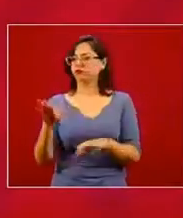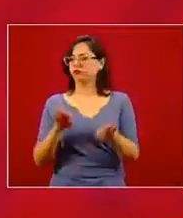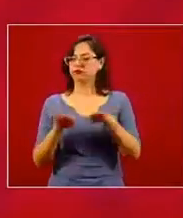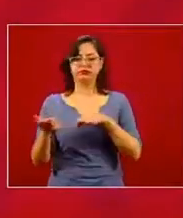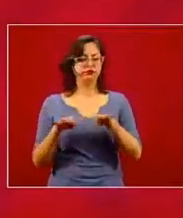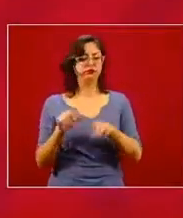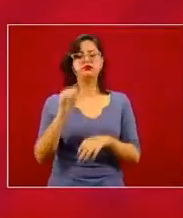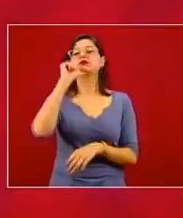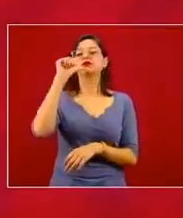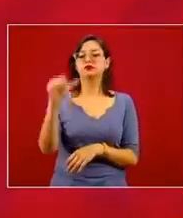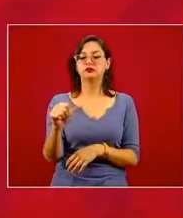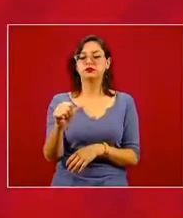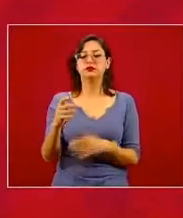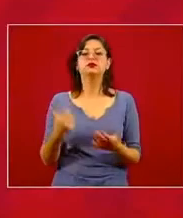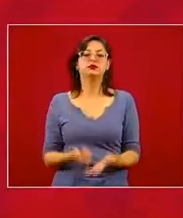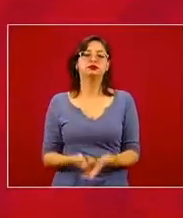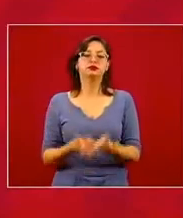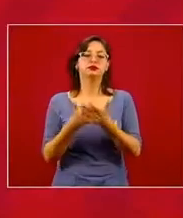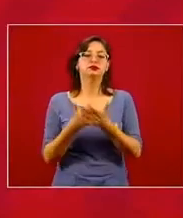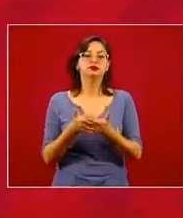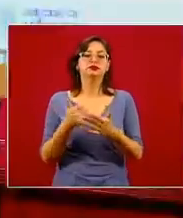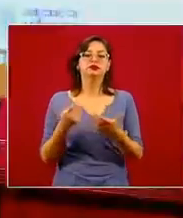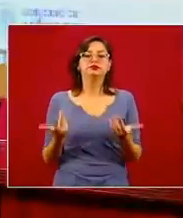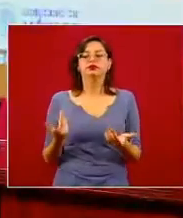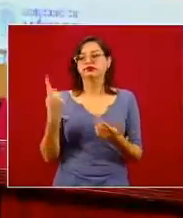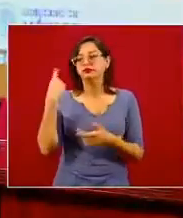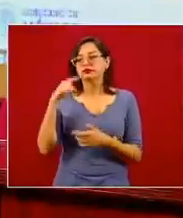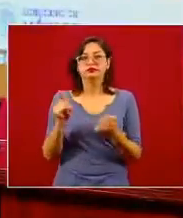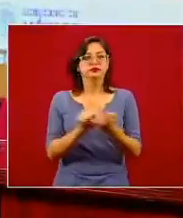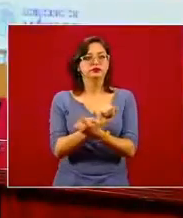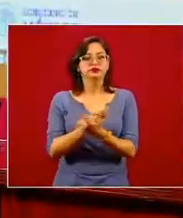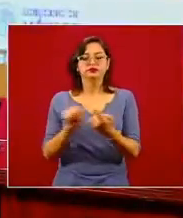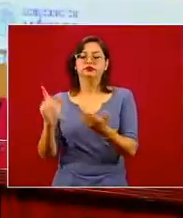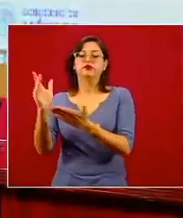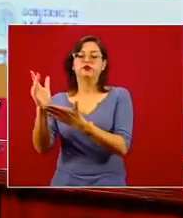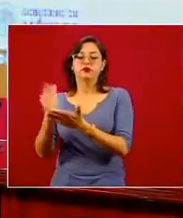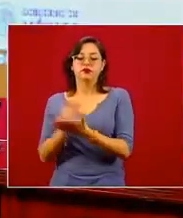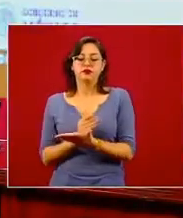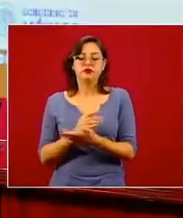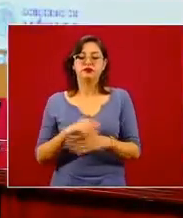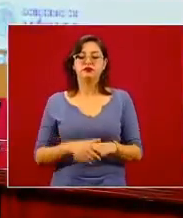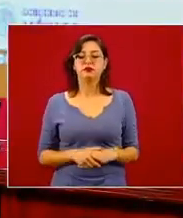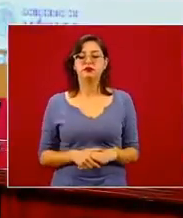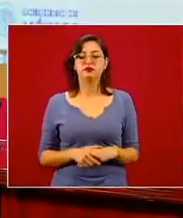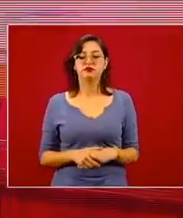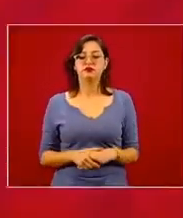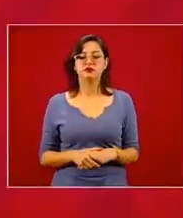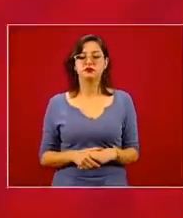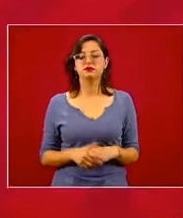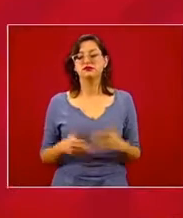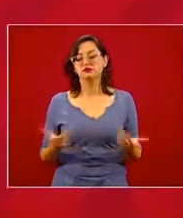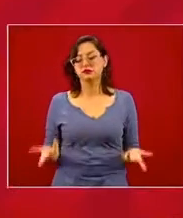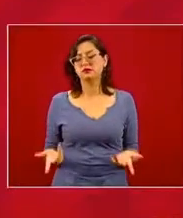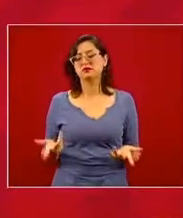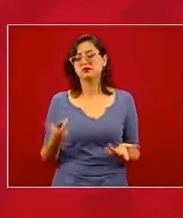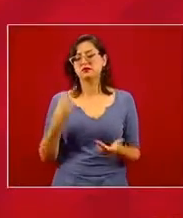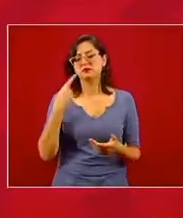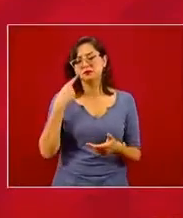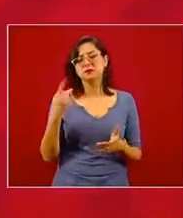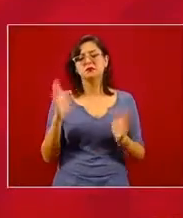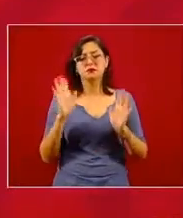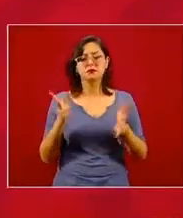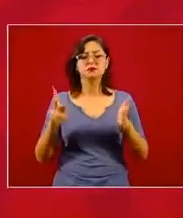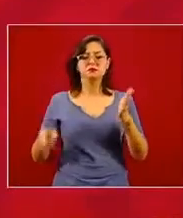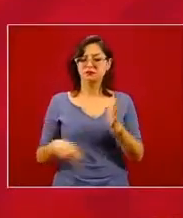home, that we are not going to work or to school or social activities, definitely is limiting that kind of